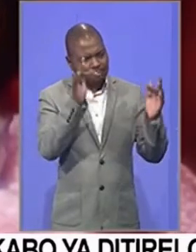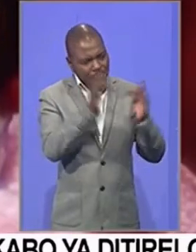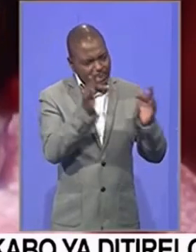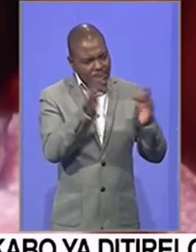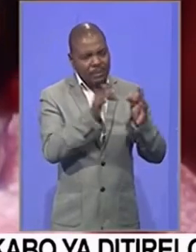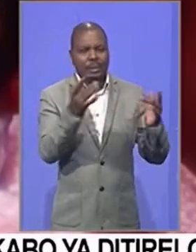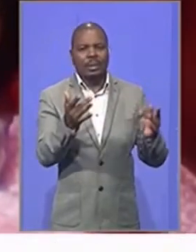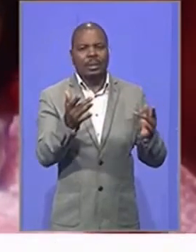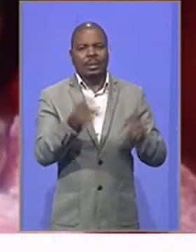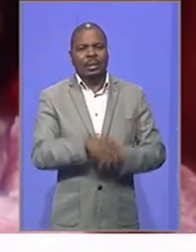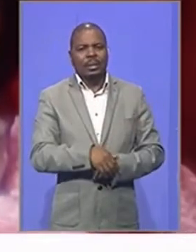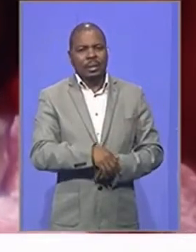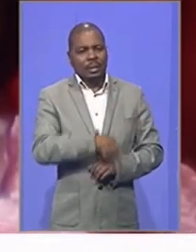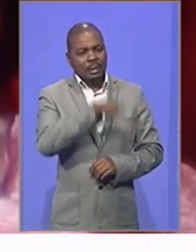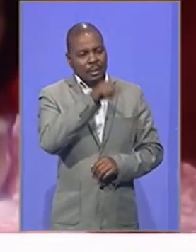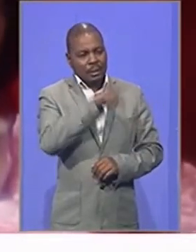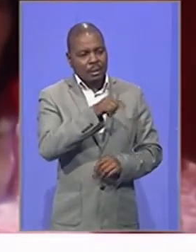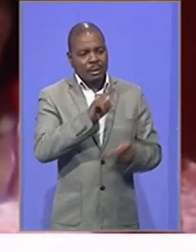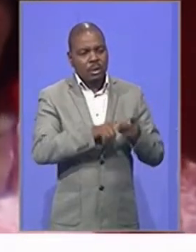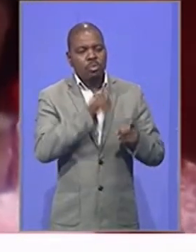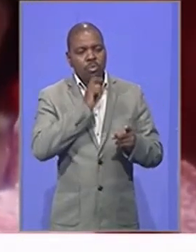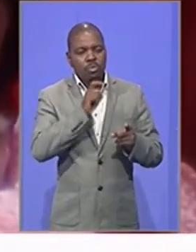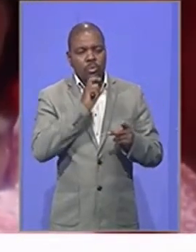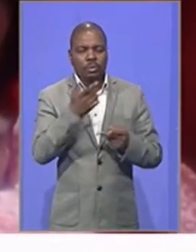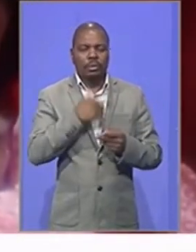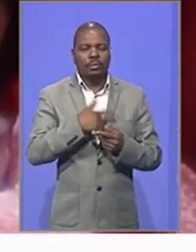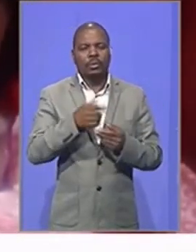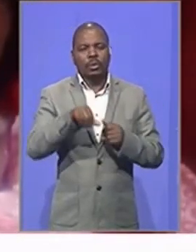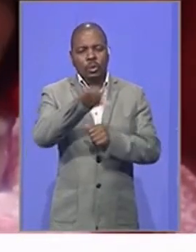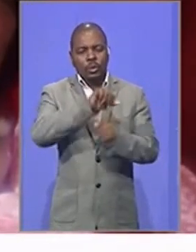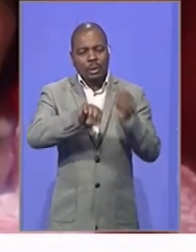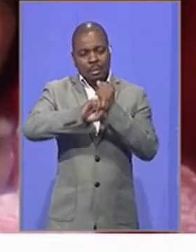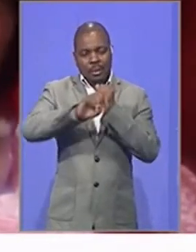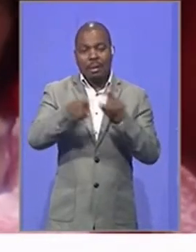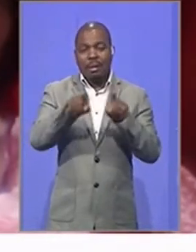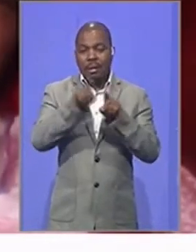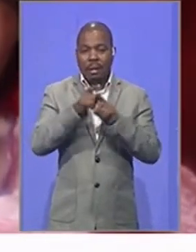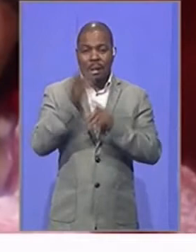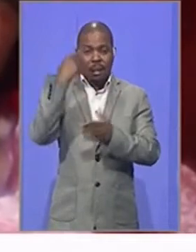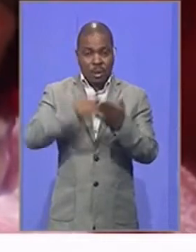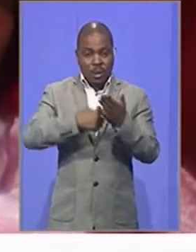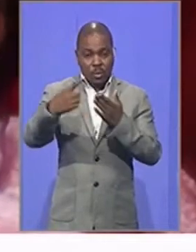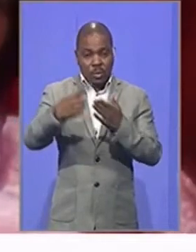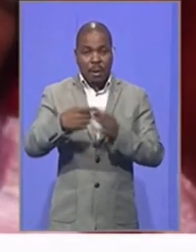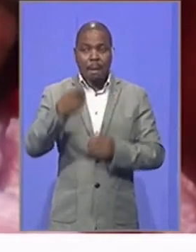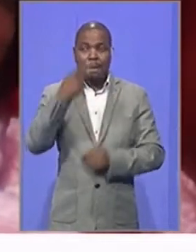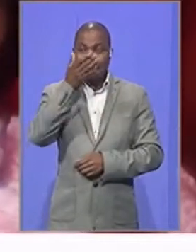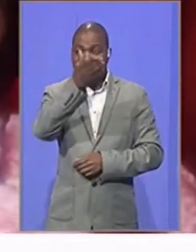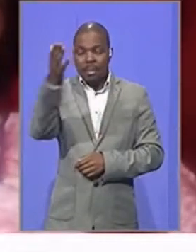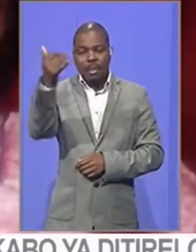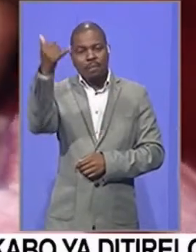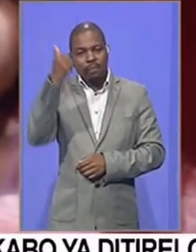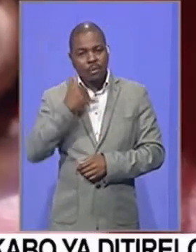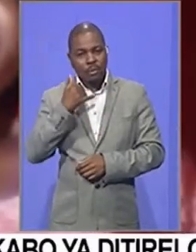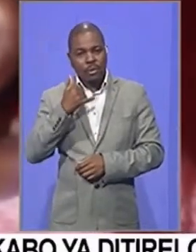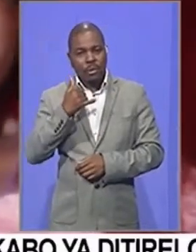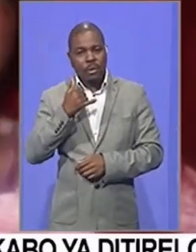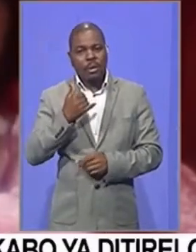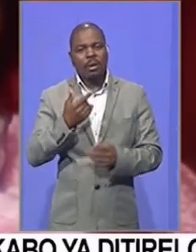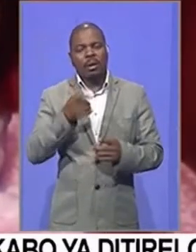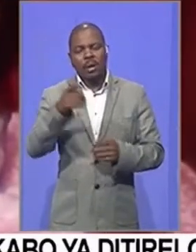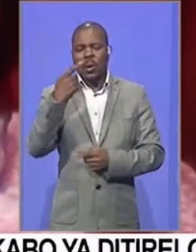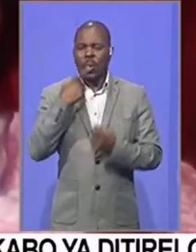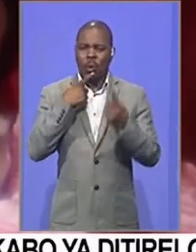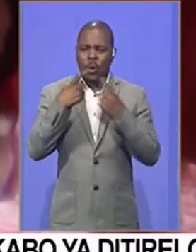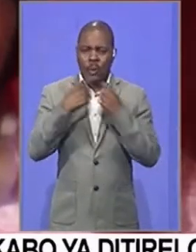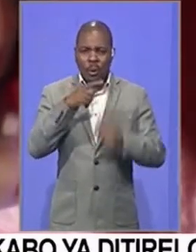mo dikgokanyanong tša leago ke bolela jwa be ke ya o fetsa be ke founetse ke monna ka mo motshetshetšane a lla